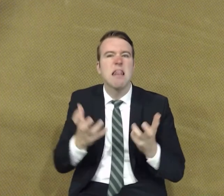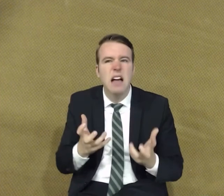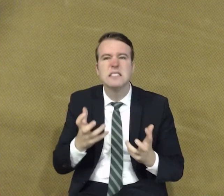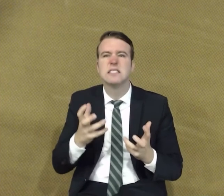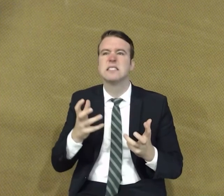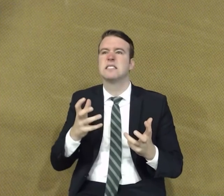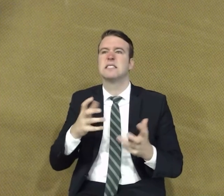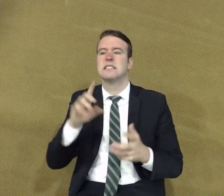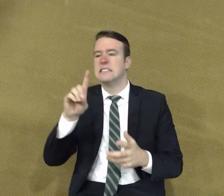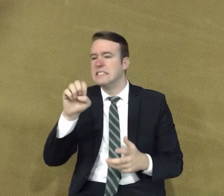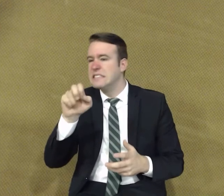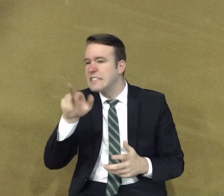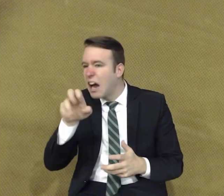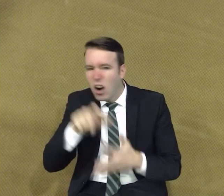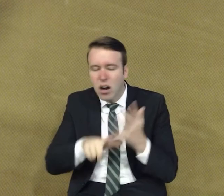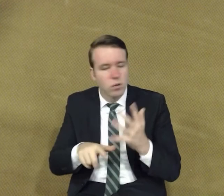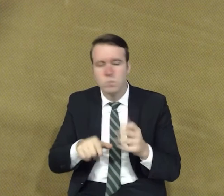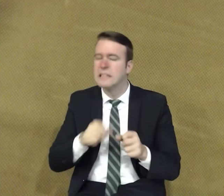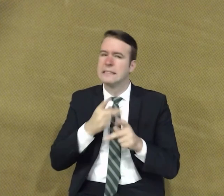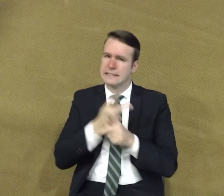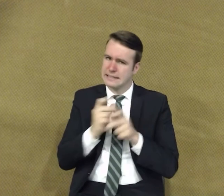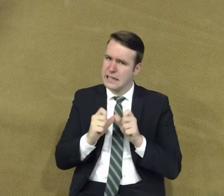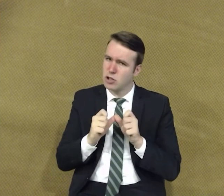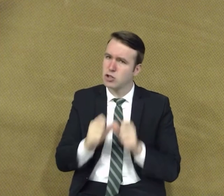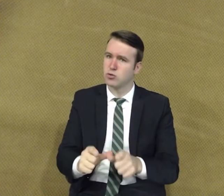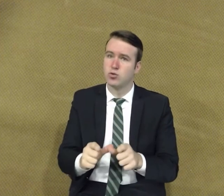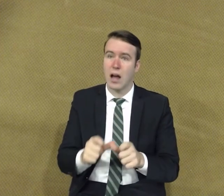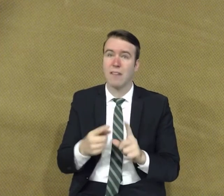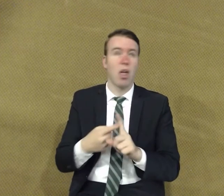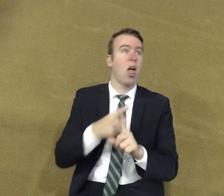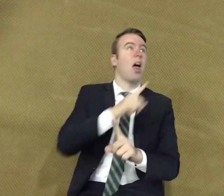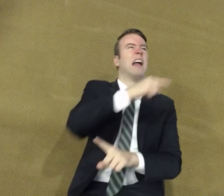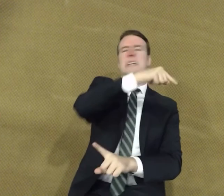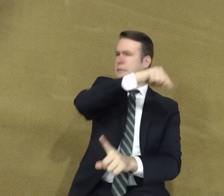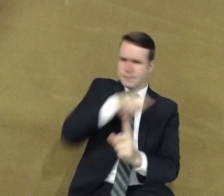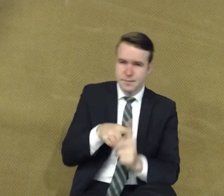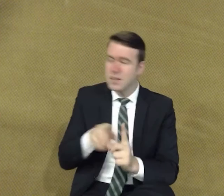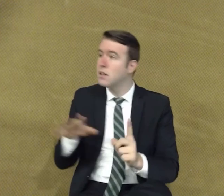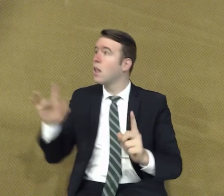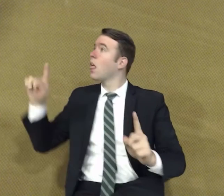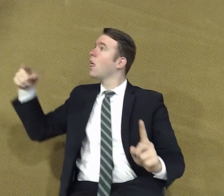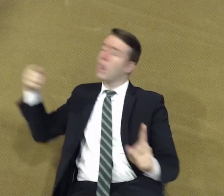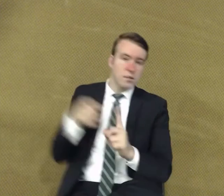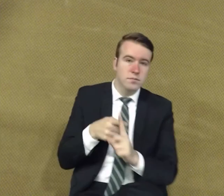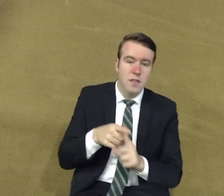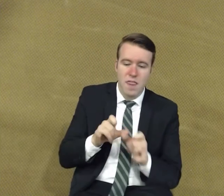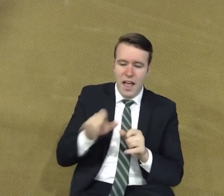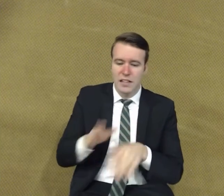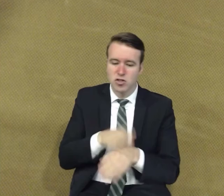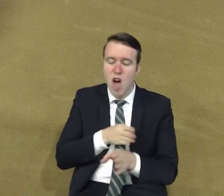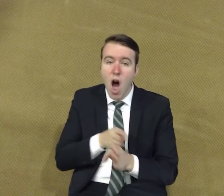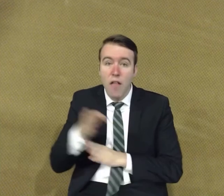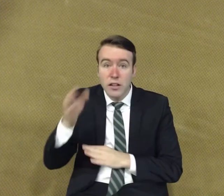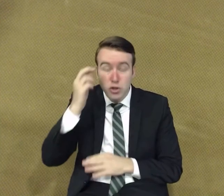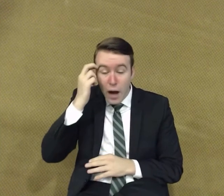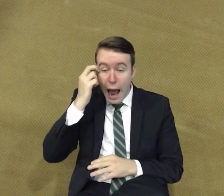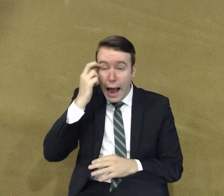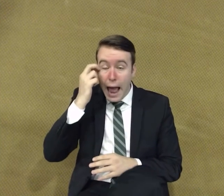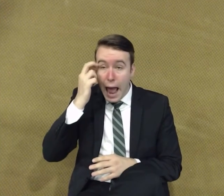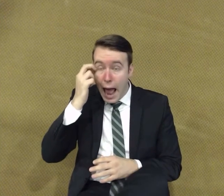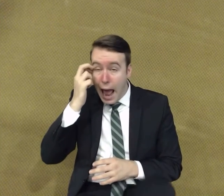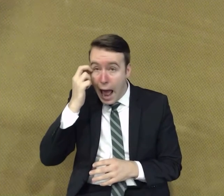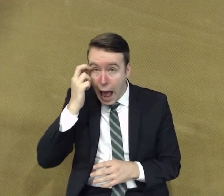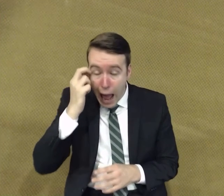and desires, but stays on track. And if they get off a little bit, they get back on, and they stay on the track. And so